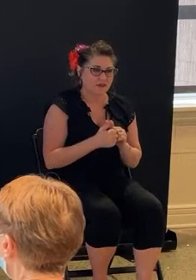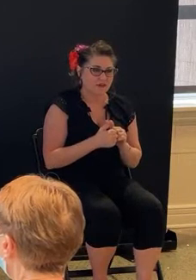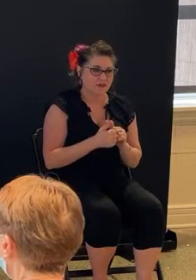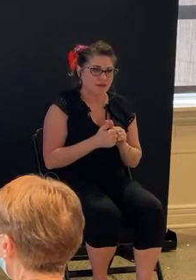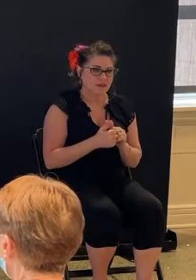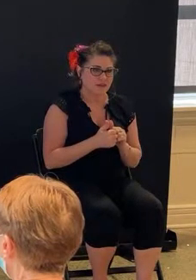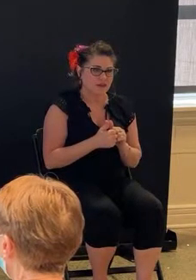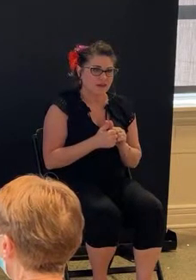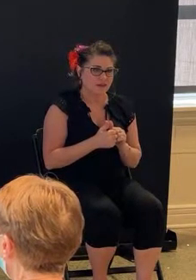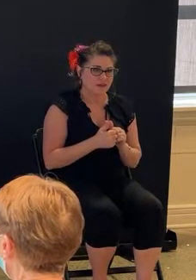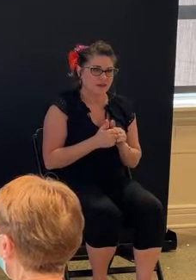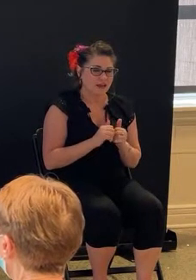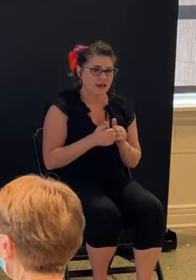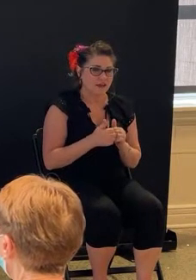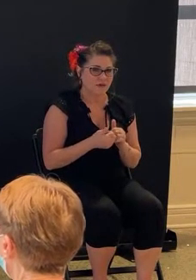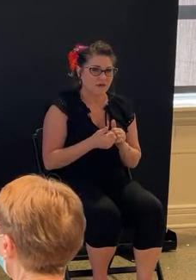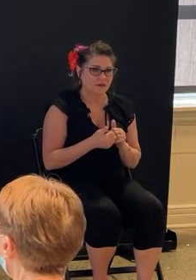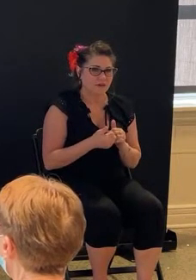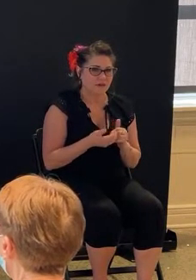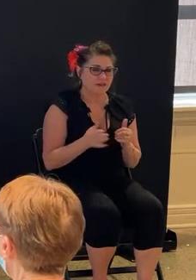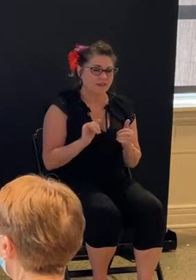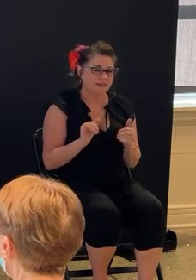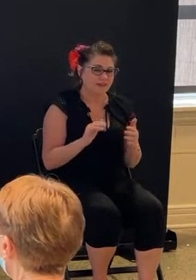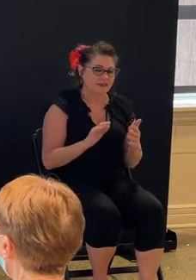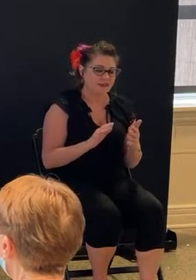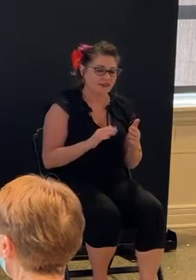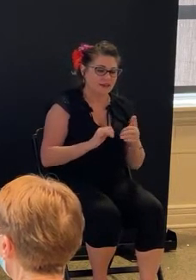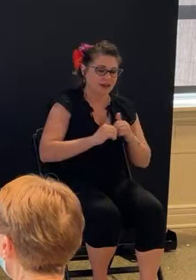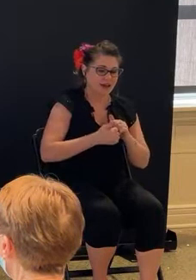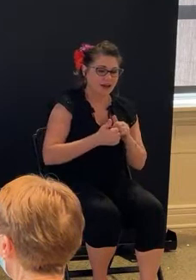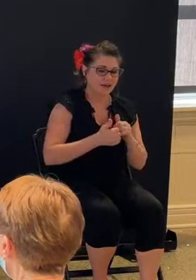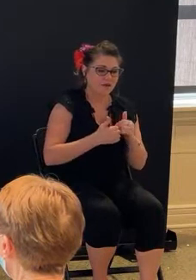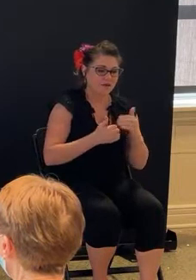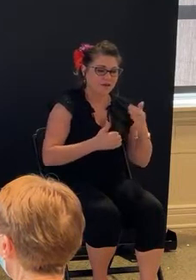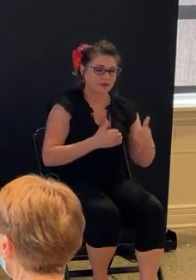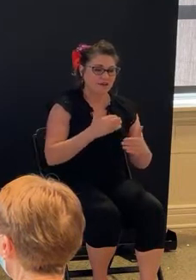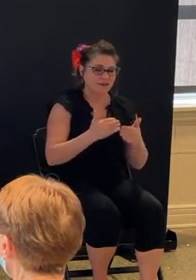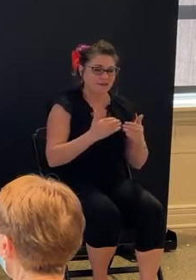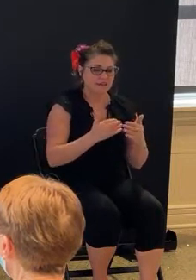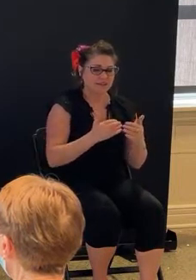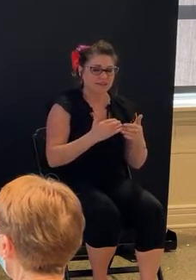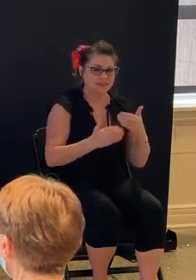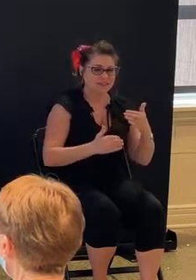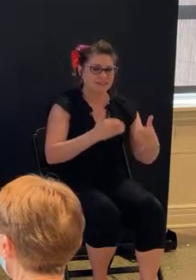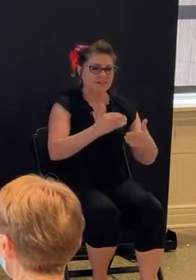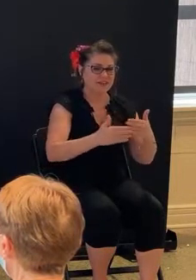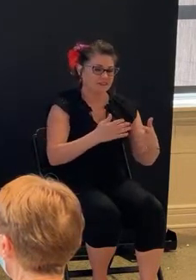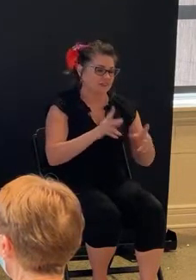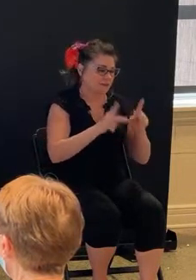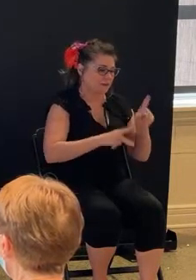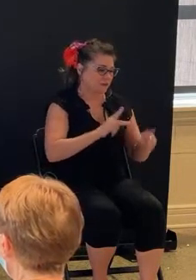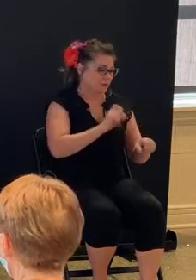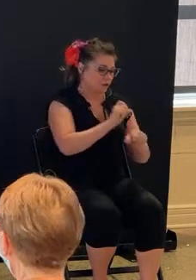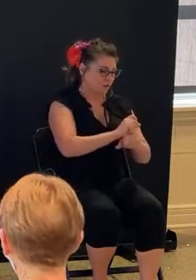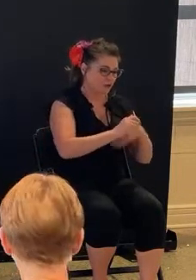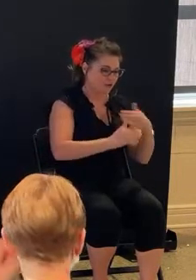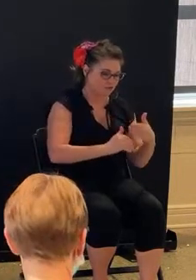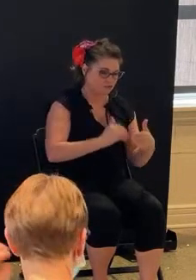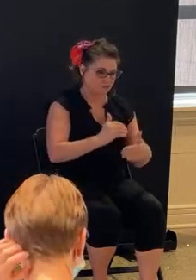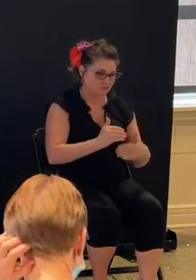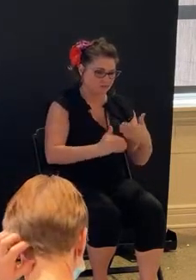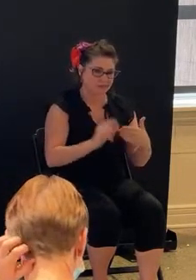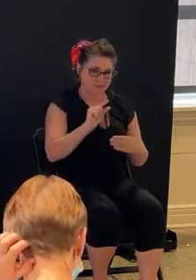usually modest a lot of the advances are, that that, you know, as people are working forward in small steps